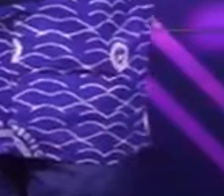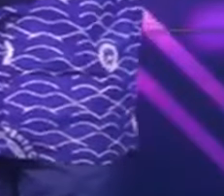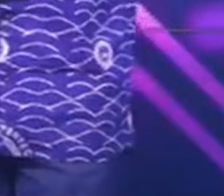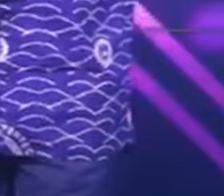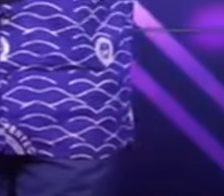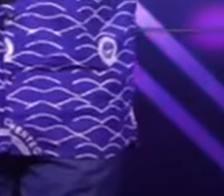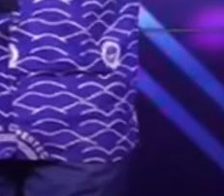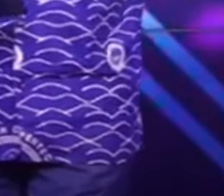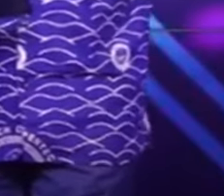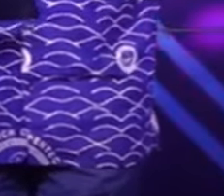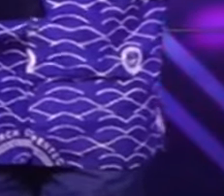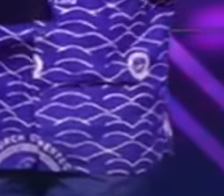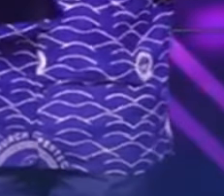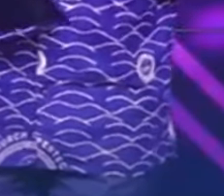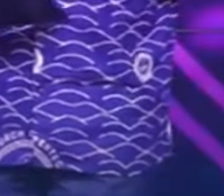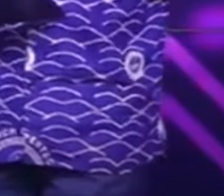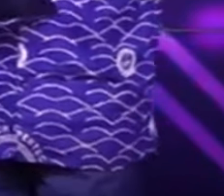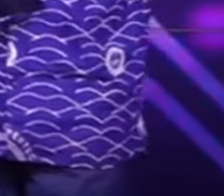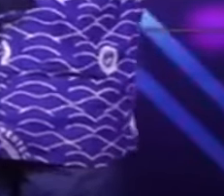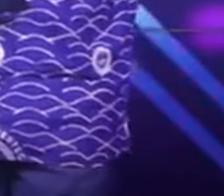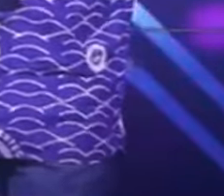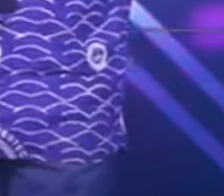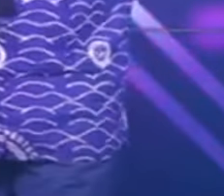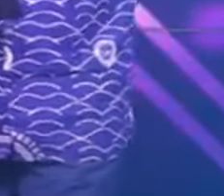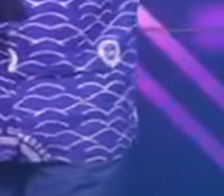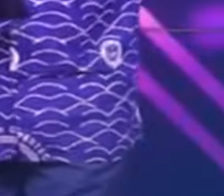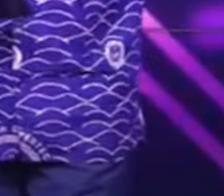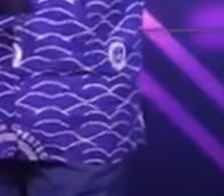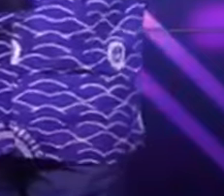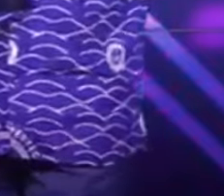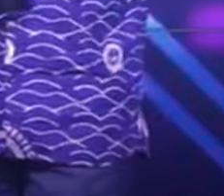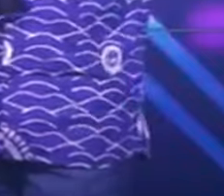The man Joseph. We'll read Genesis